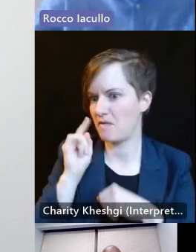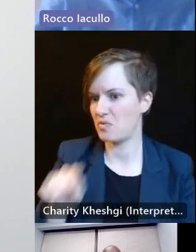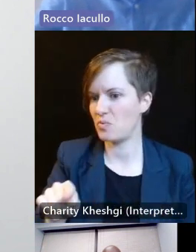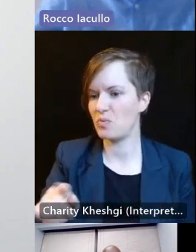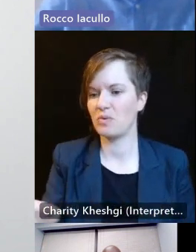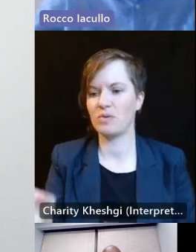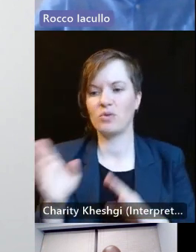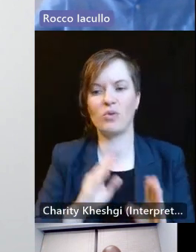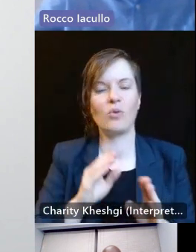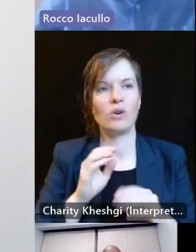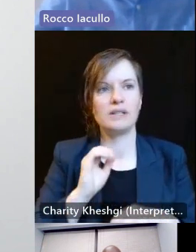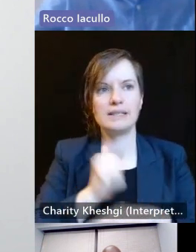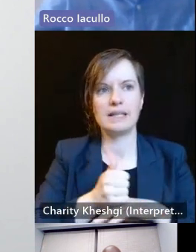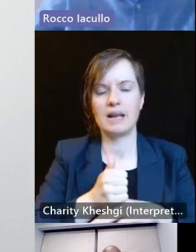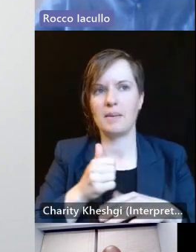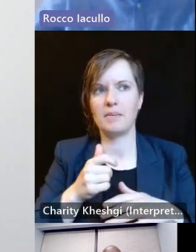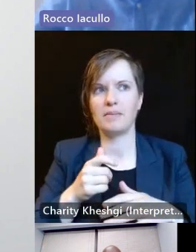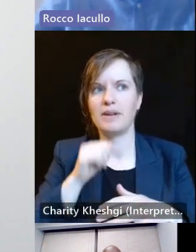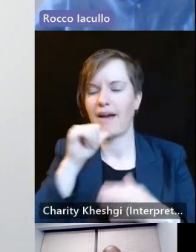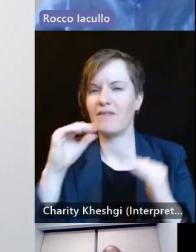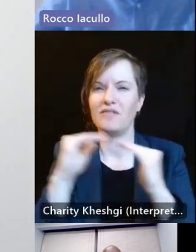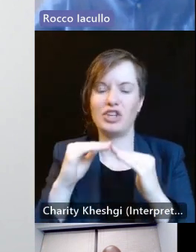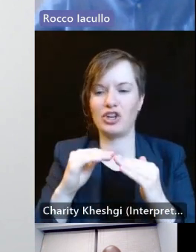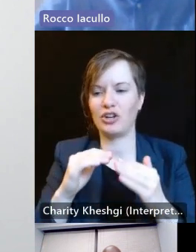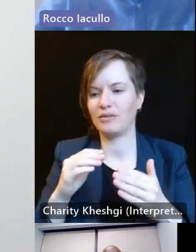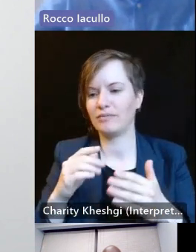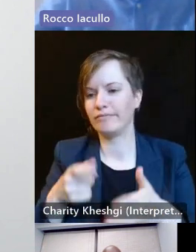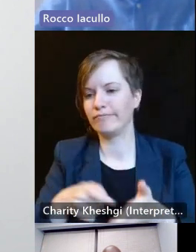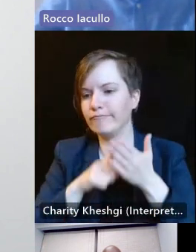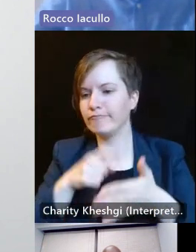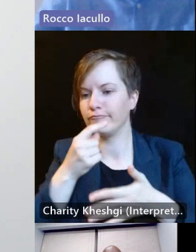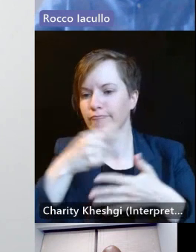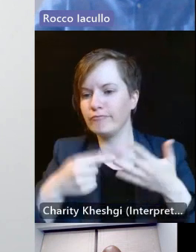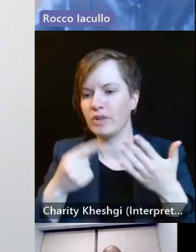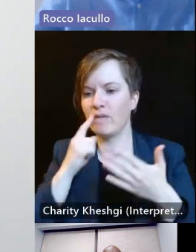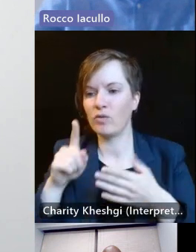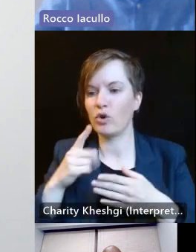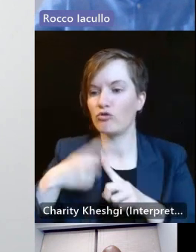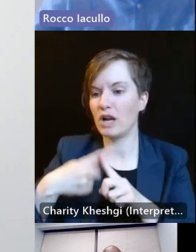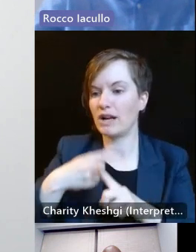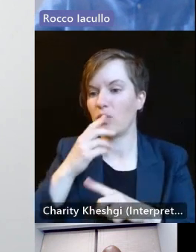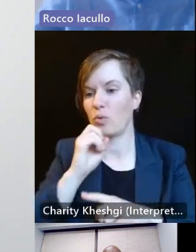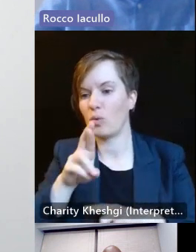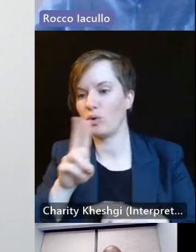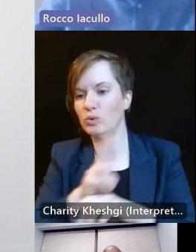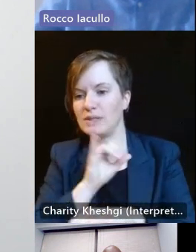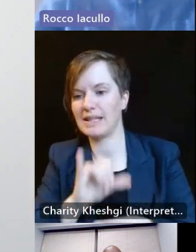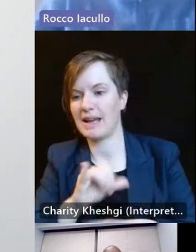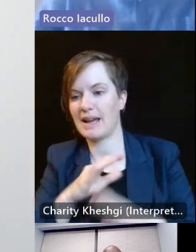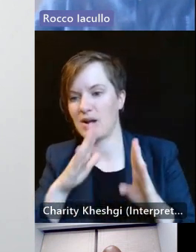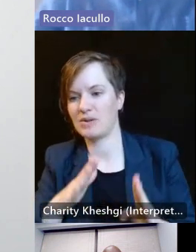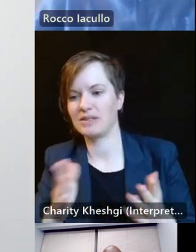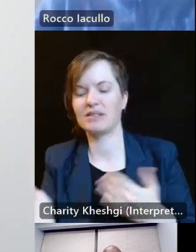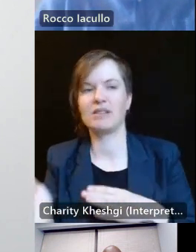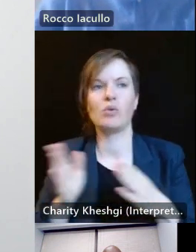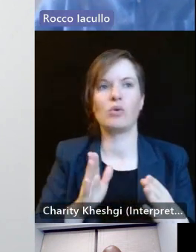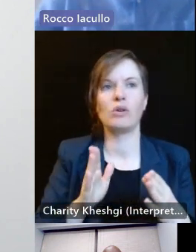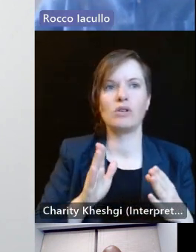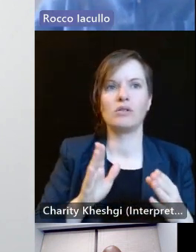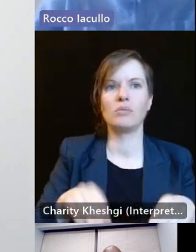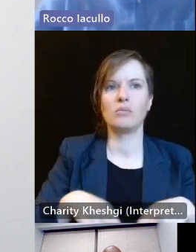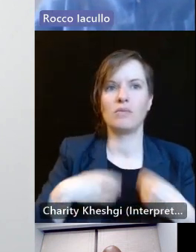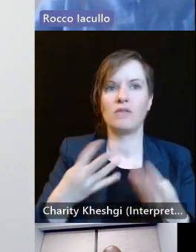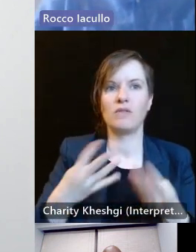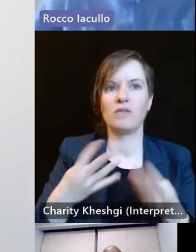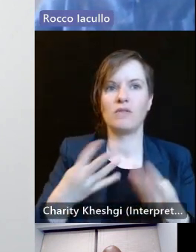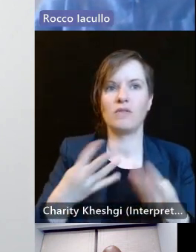rental or use of housing, or providing different services or facilities.